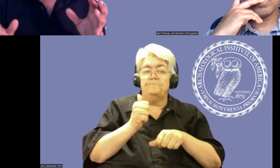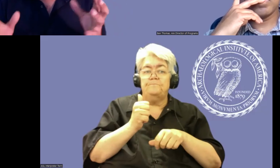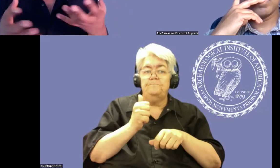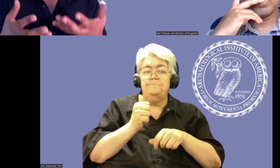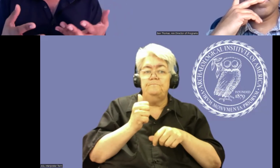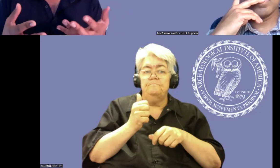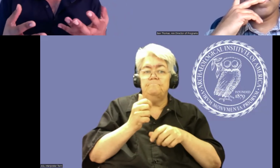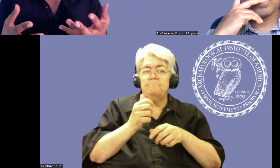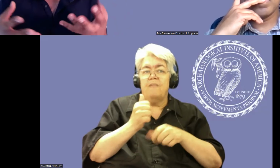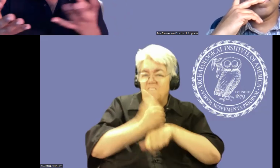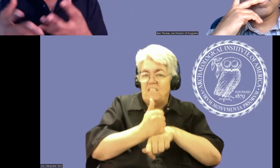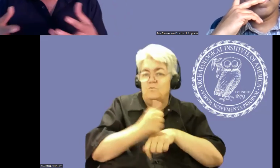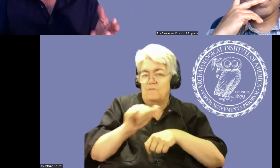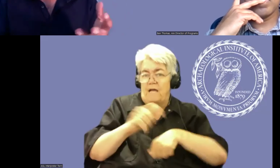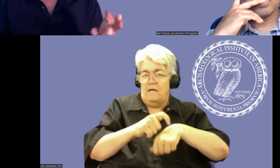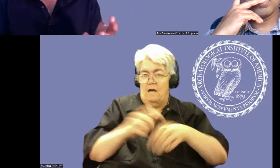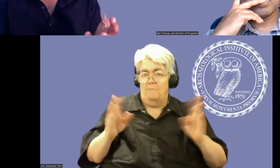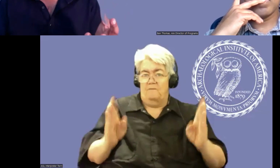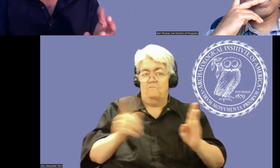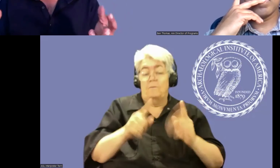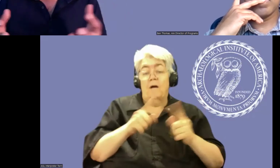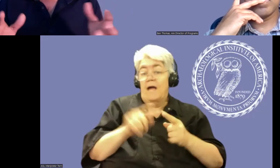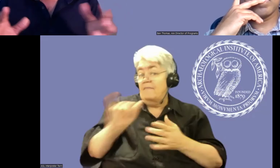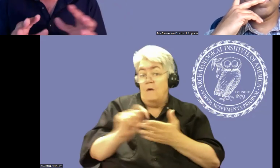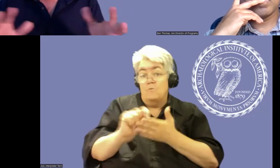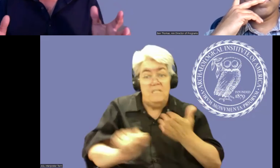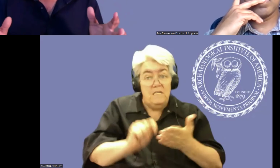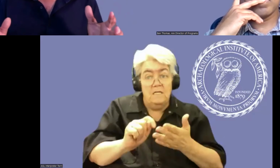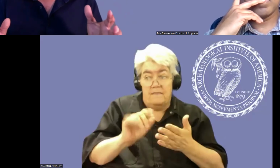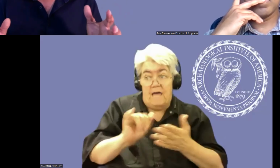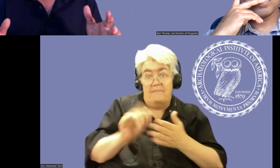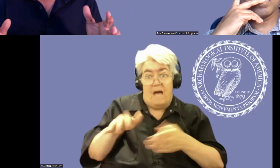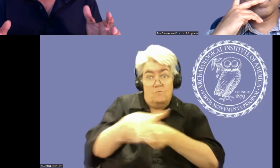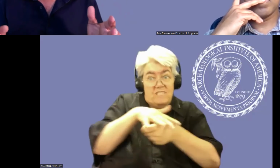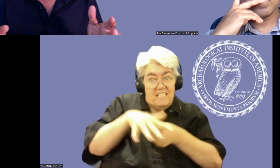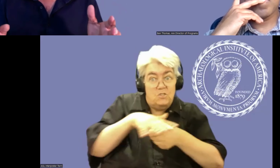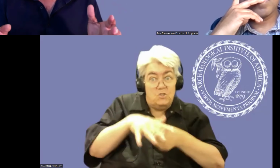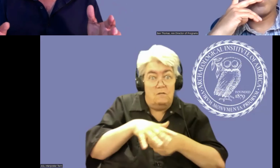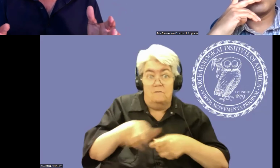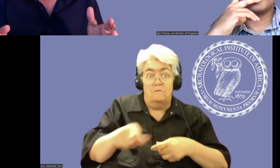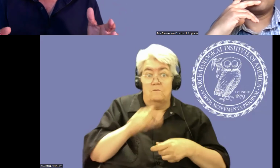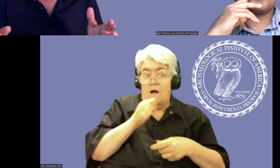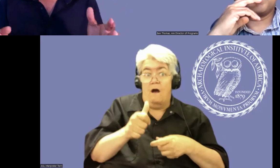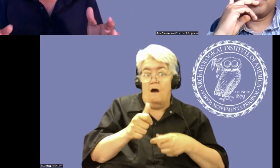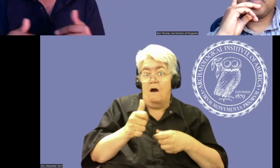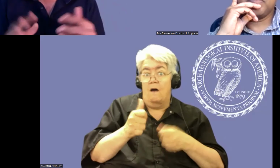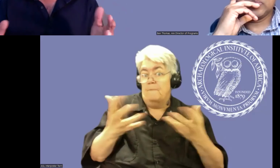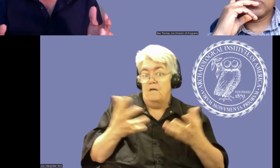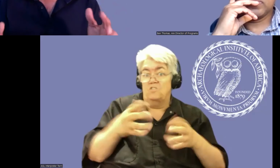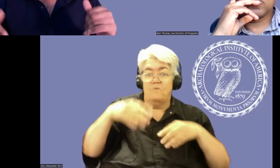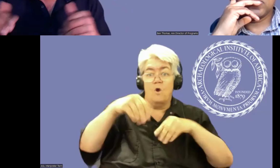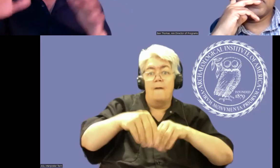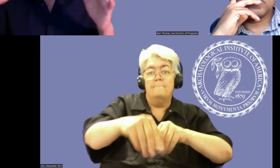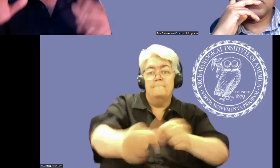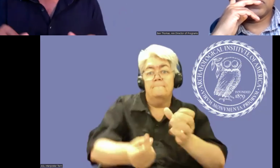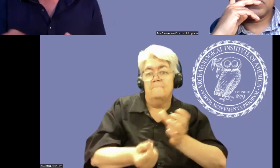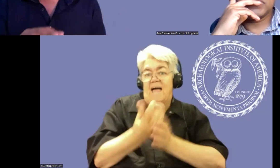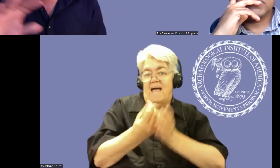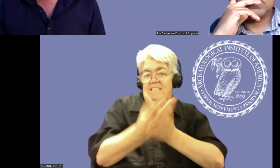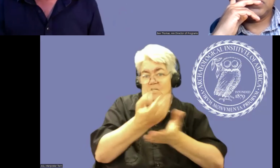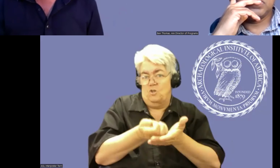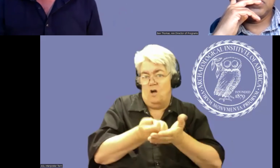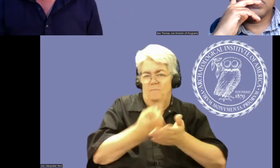time frame. The other thing as well is that that region was never one heavily used for, um, for plantation economy, heavily because it's